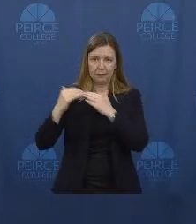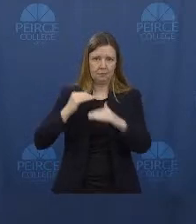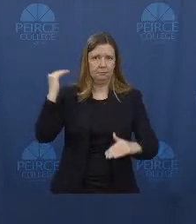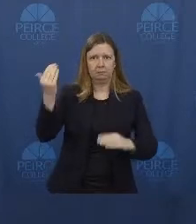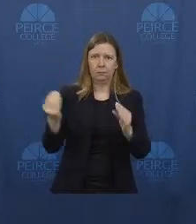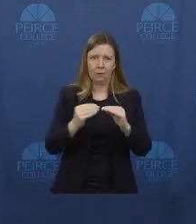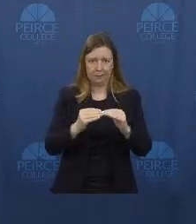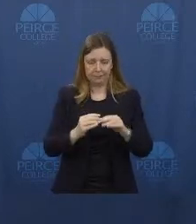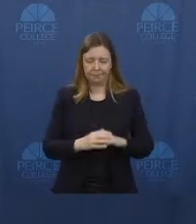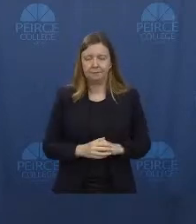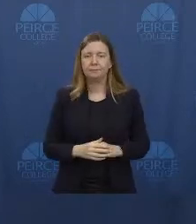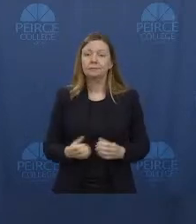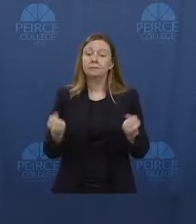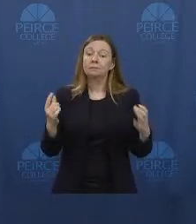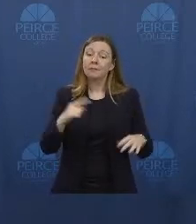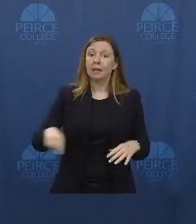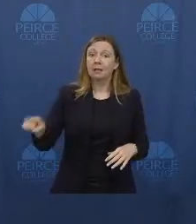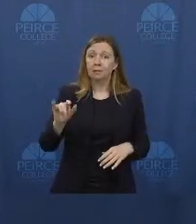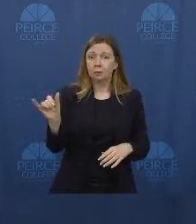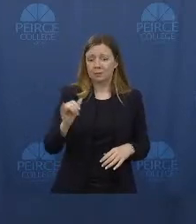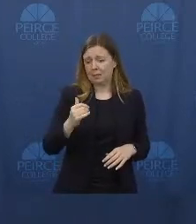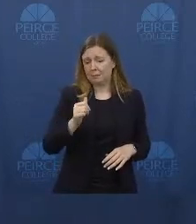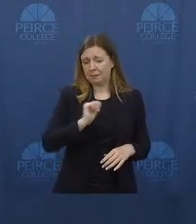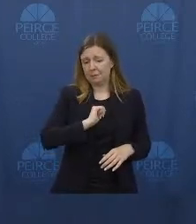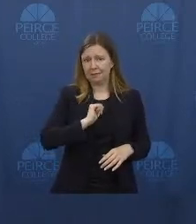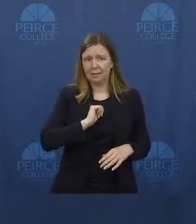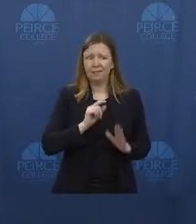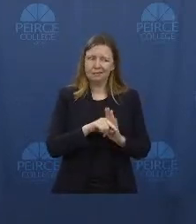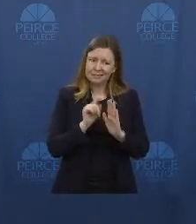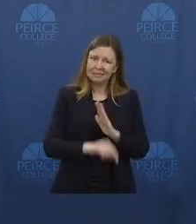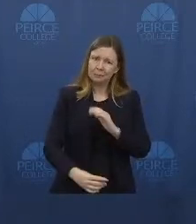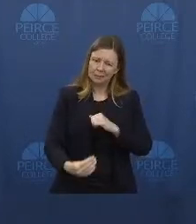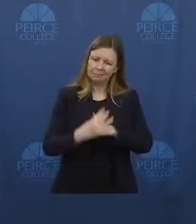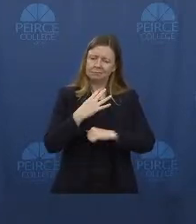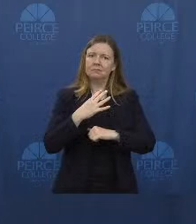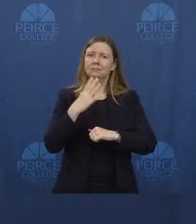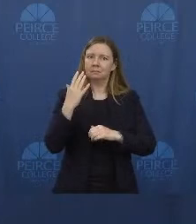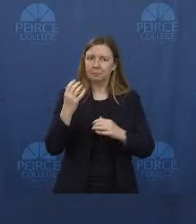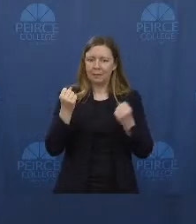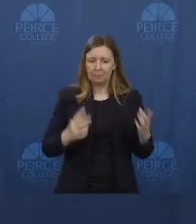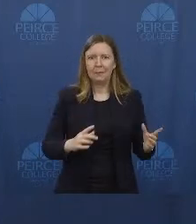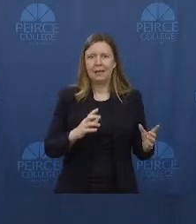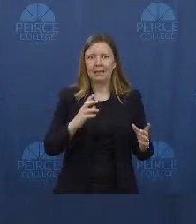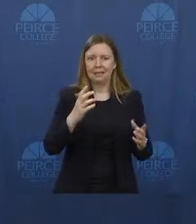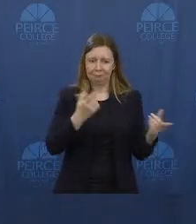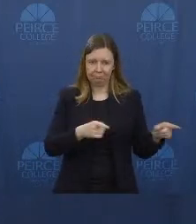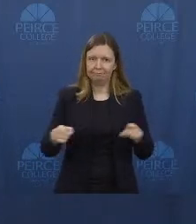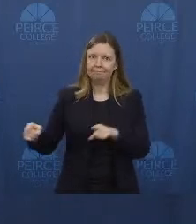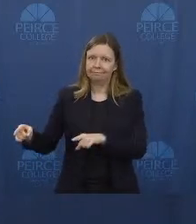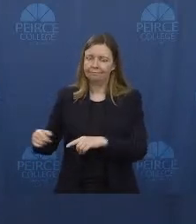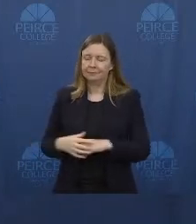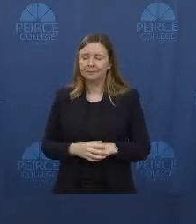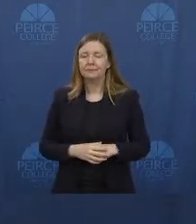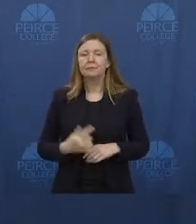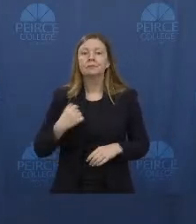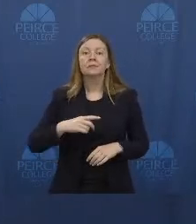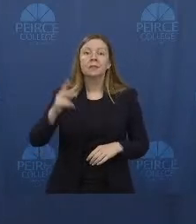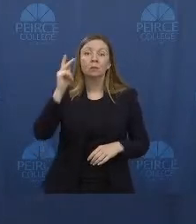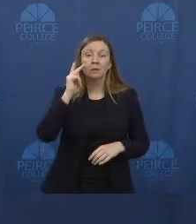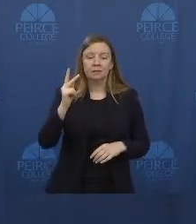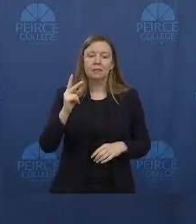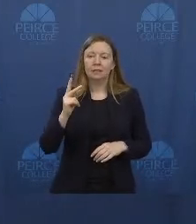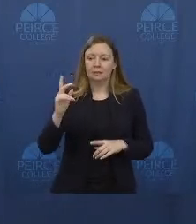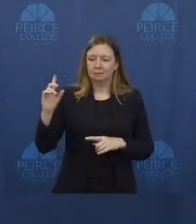you have, like myself, been deeply affected by the events of recent weeks. We've seen what